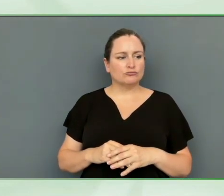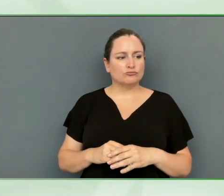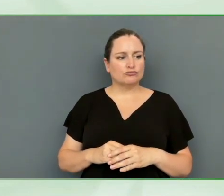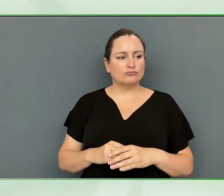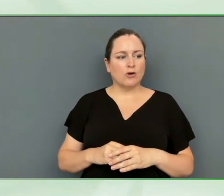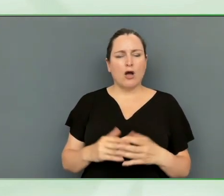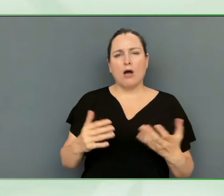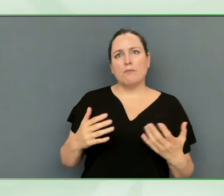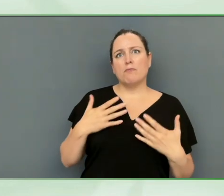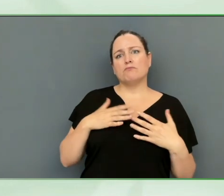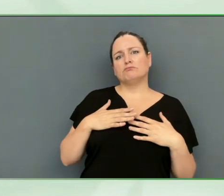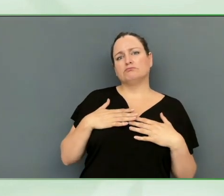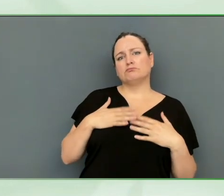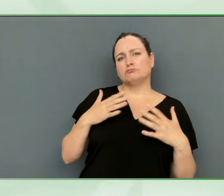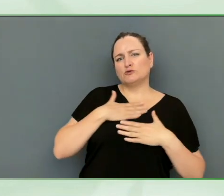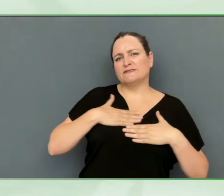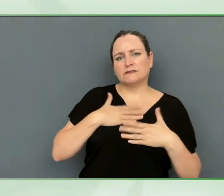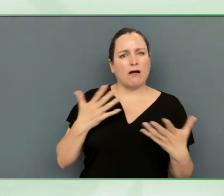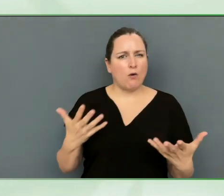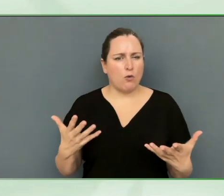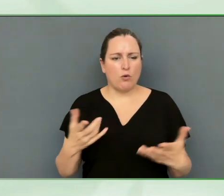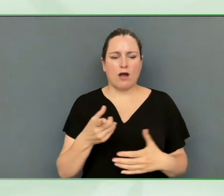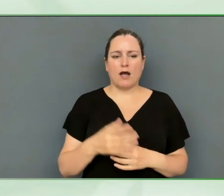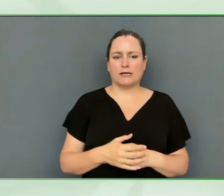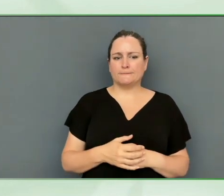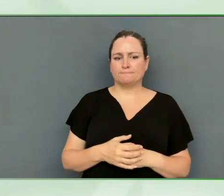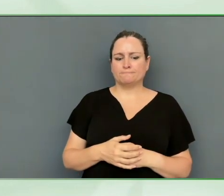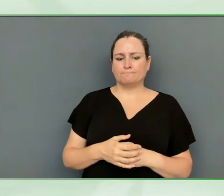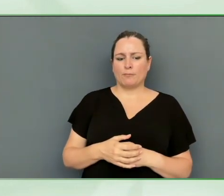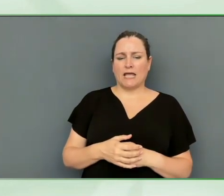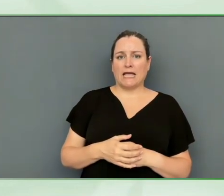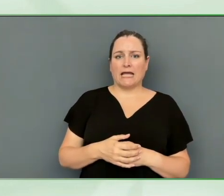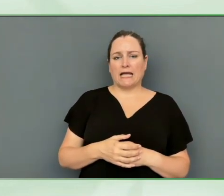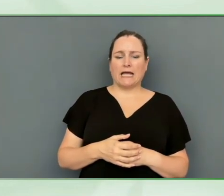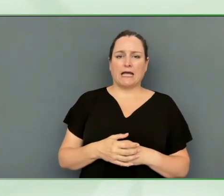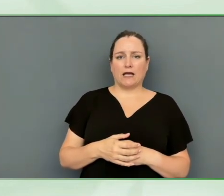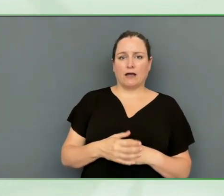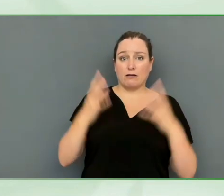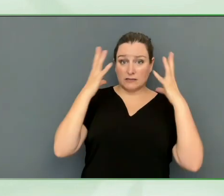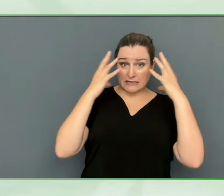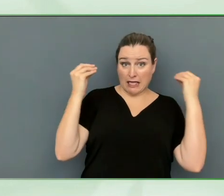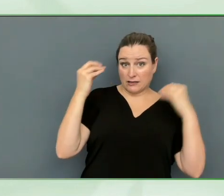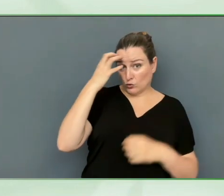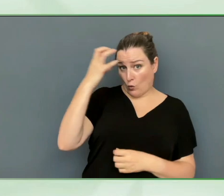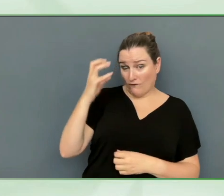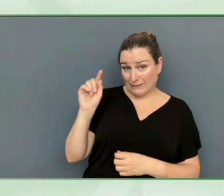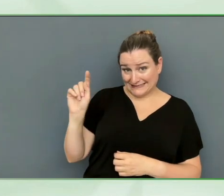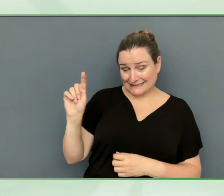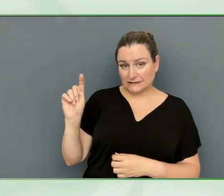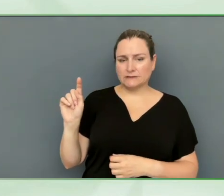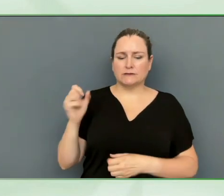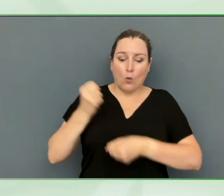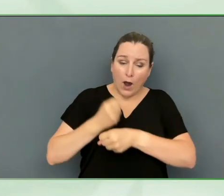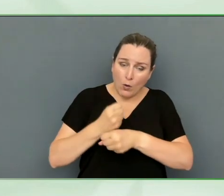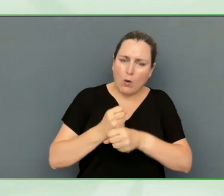with disabilities are being recruited, and if so, what is the mechanism that Netherlands uses to ensure people with disabilities